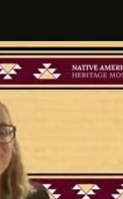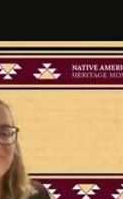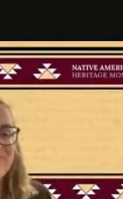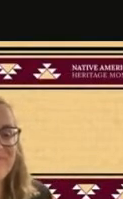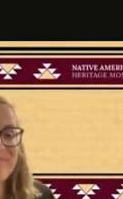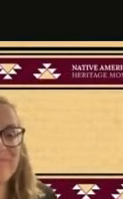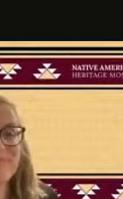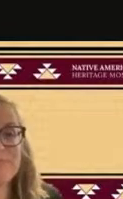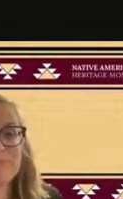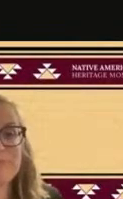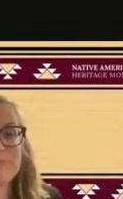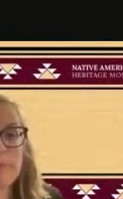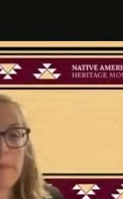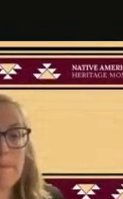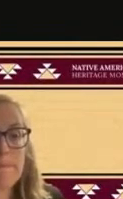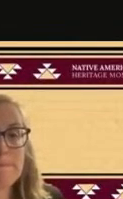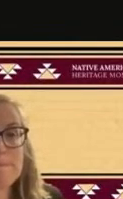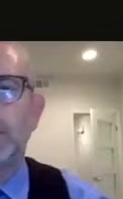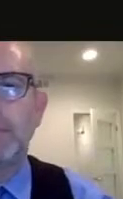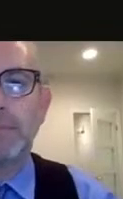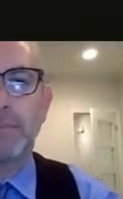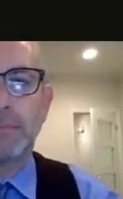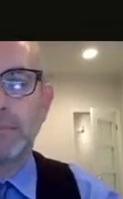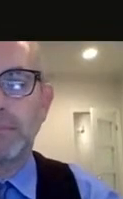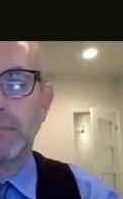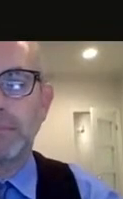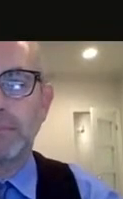You. Thank you all. Bye-bye.